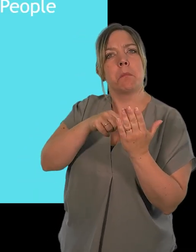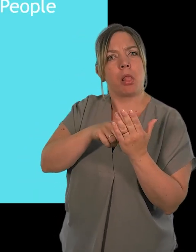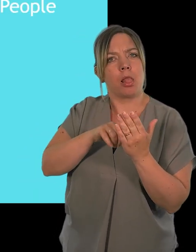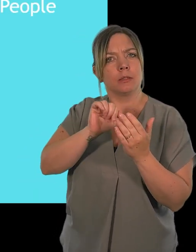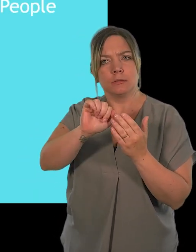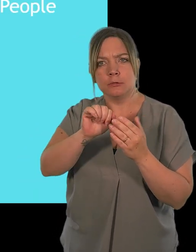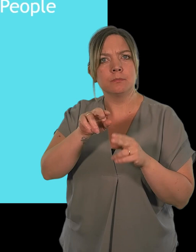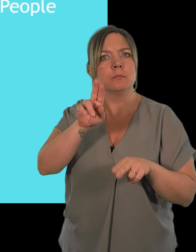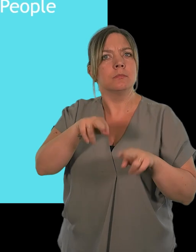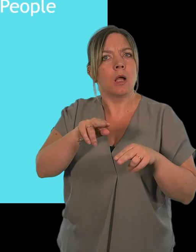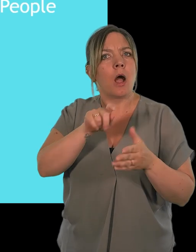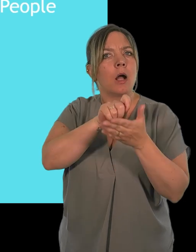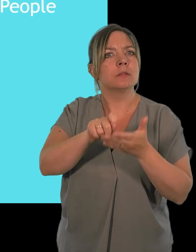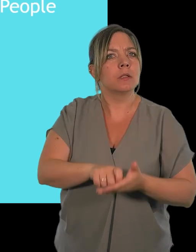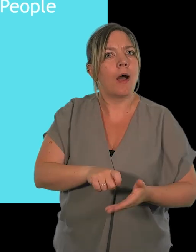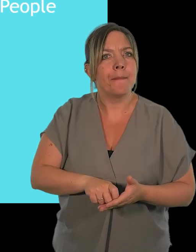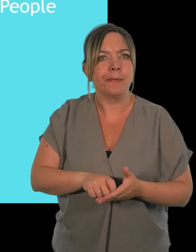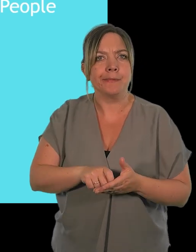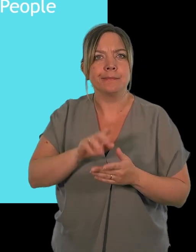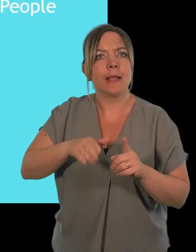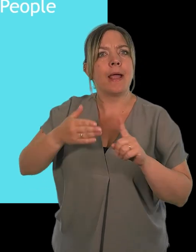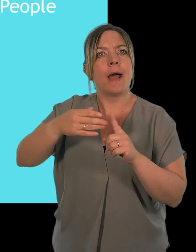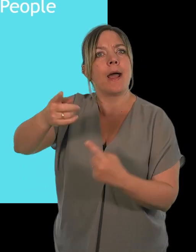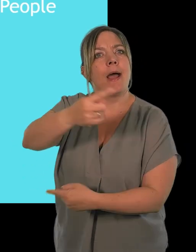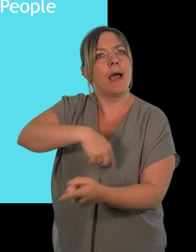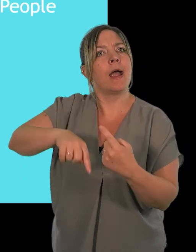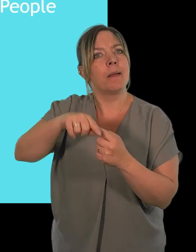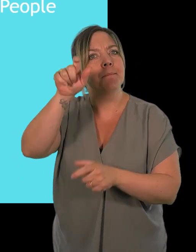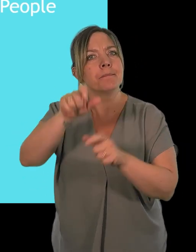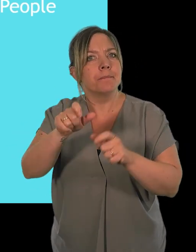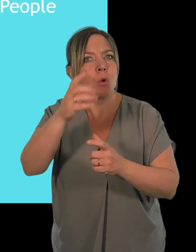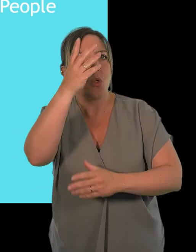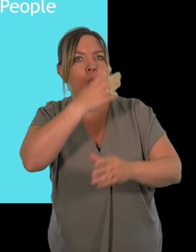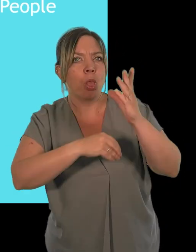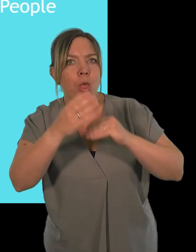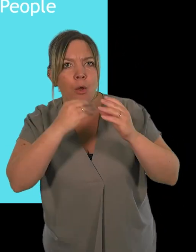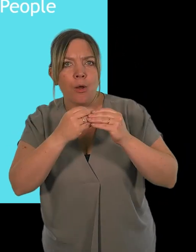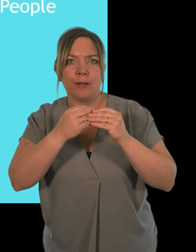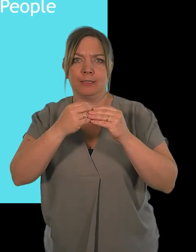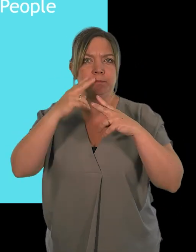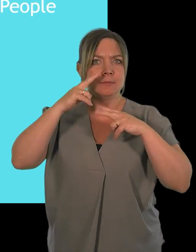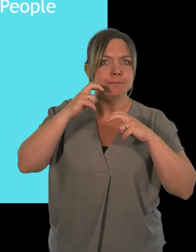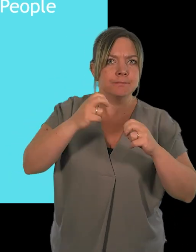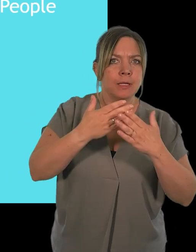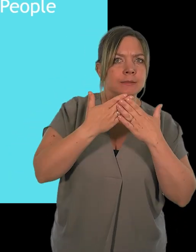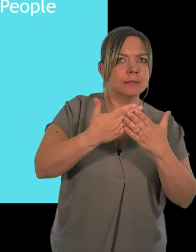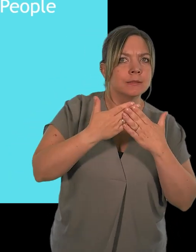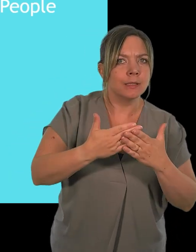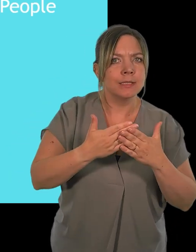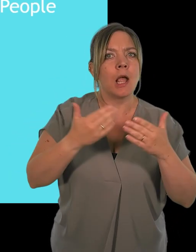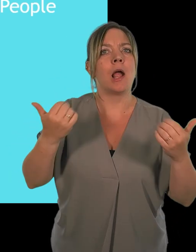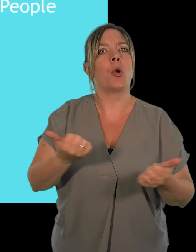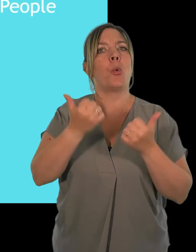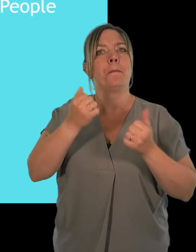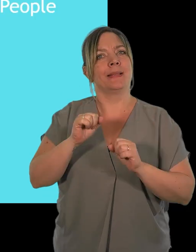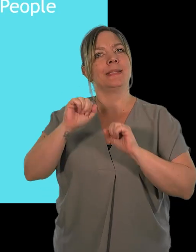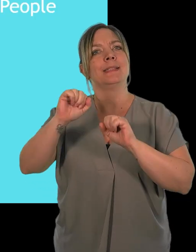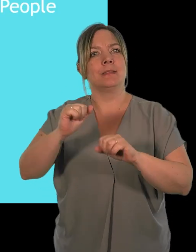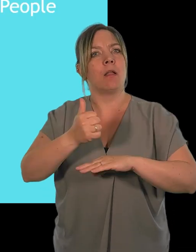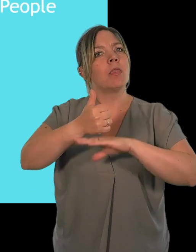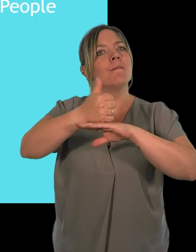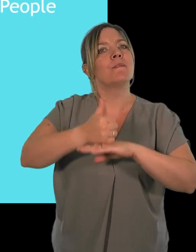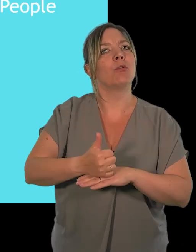The Principles of Analytics assignment is for those learners